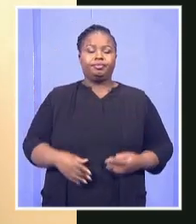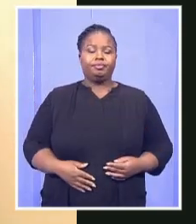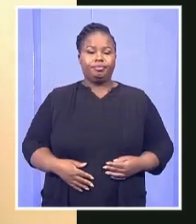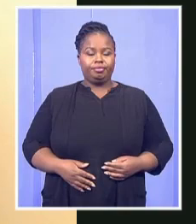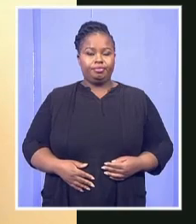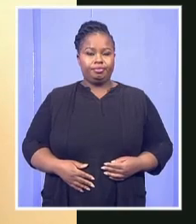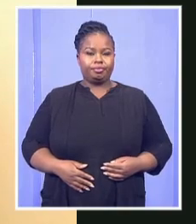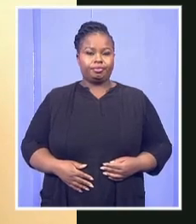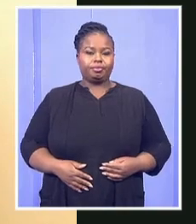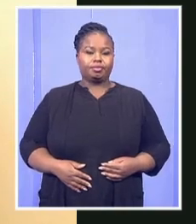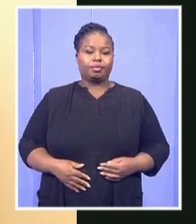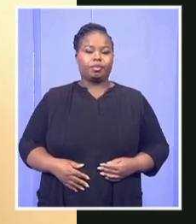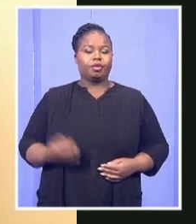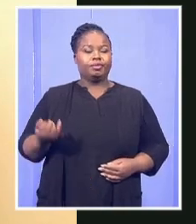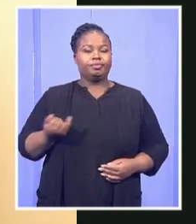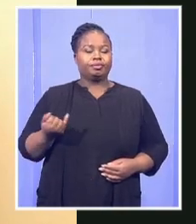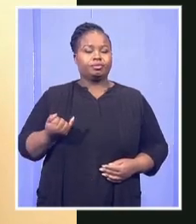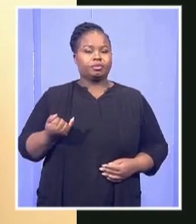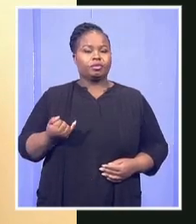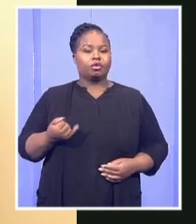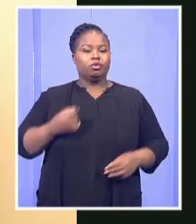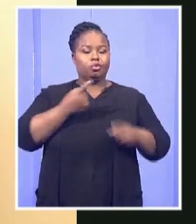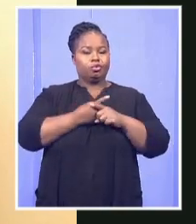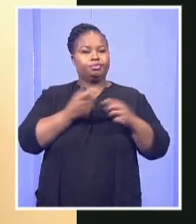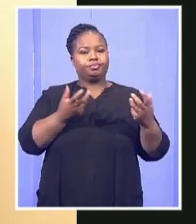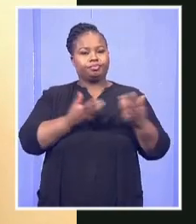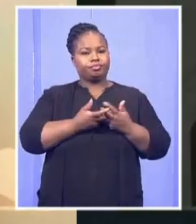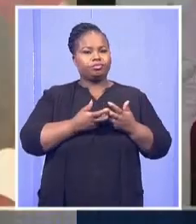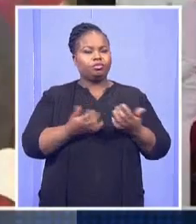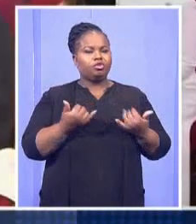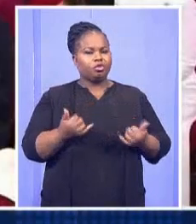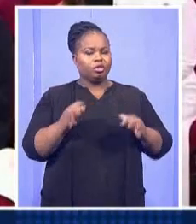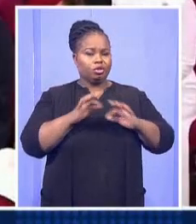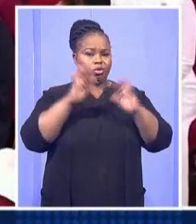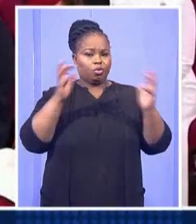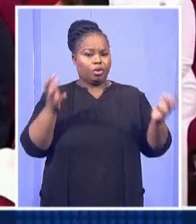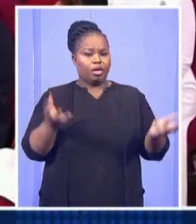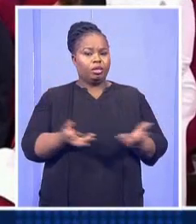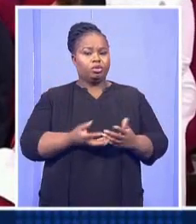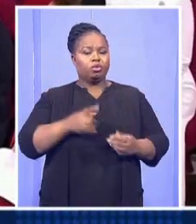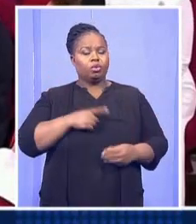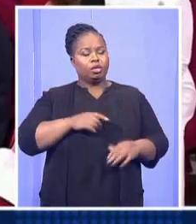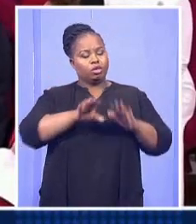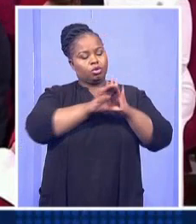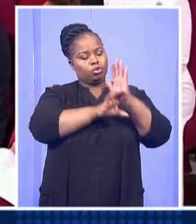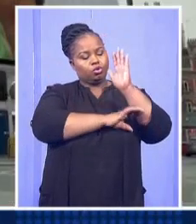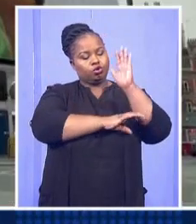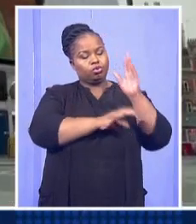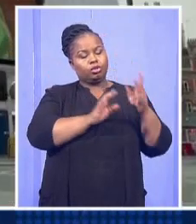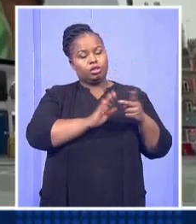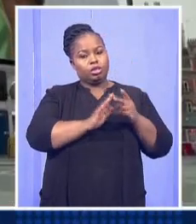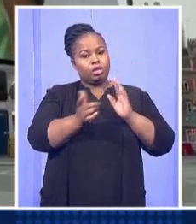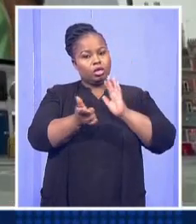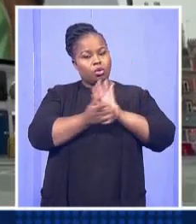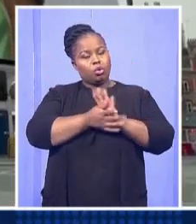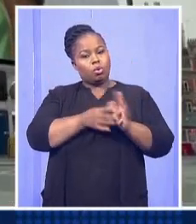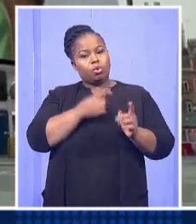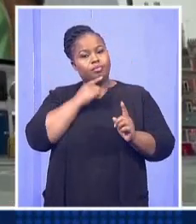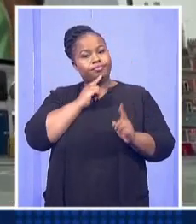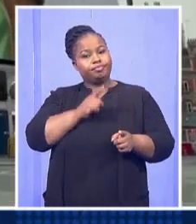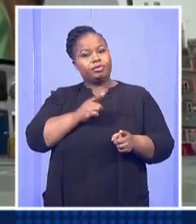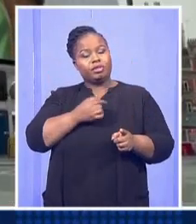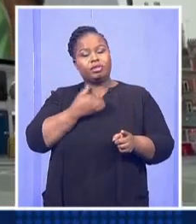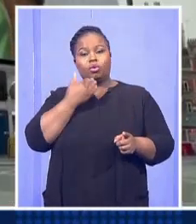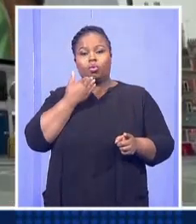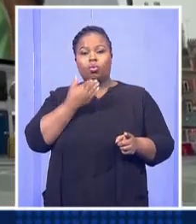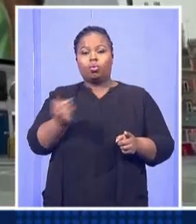are more palatable into today's world where the constitution and the law dictates who should be in power, and